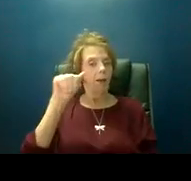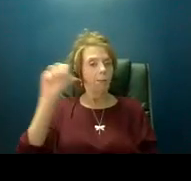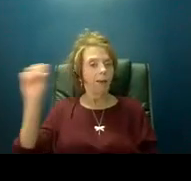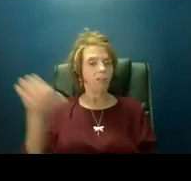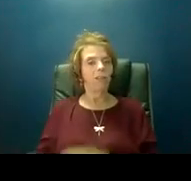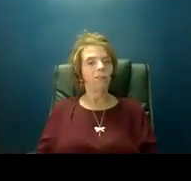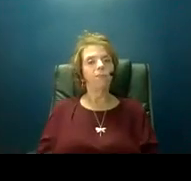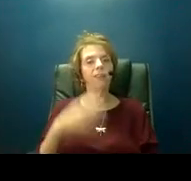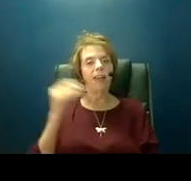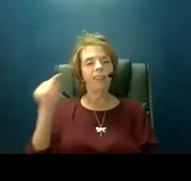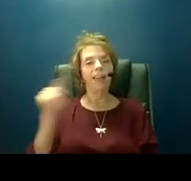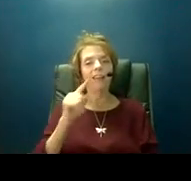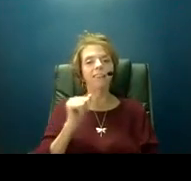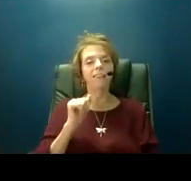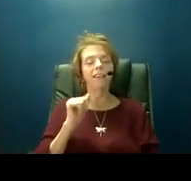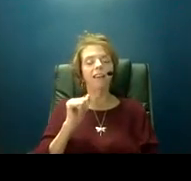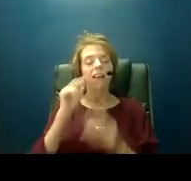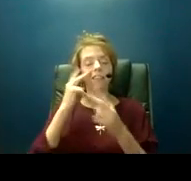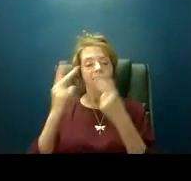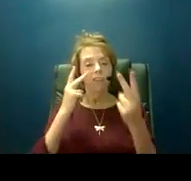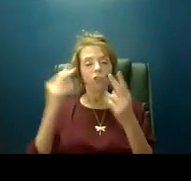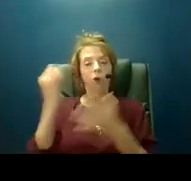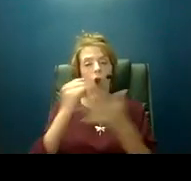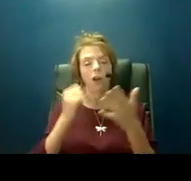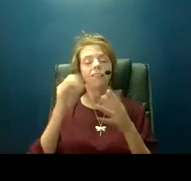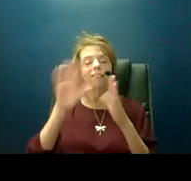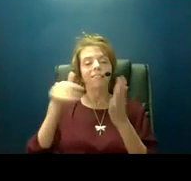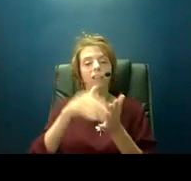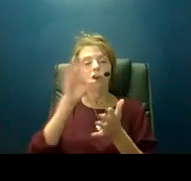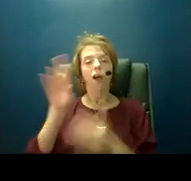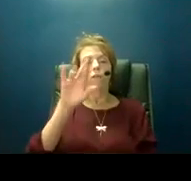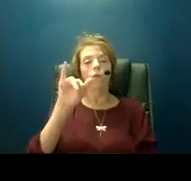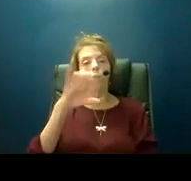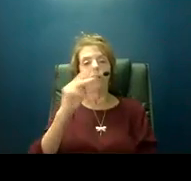is the Visual Arts Center of Richmond. And there's a teaching artist, there's a